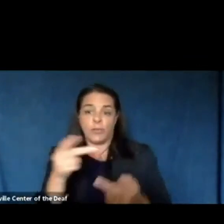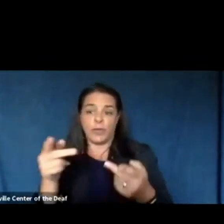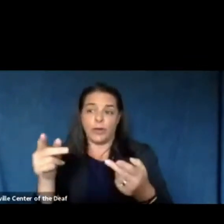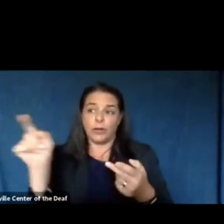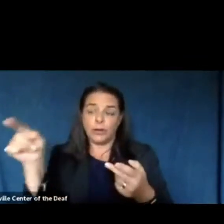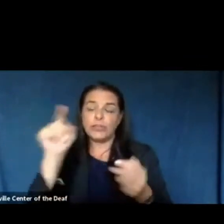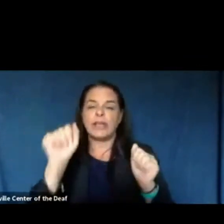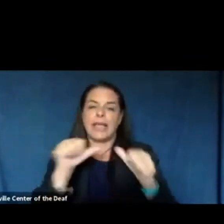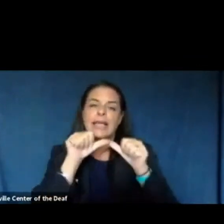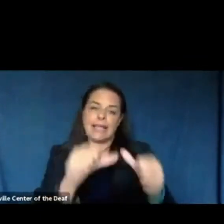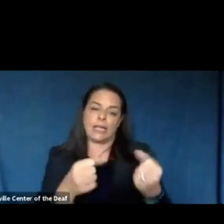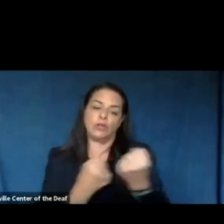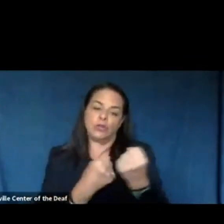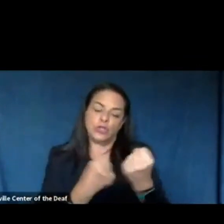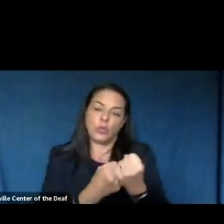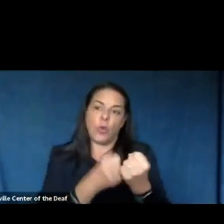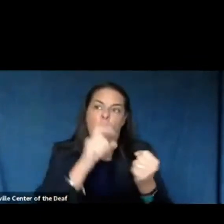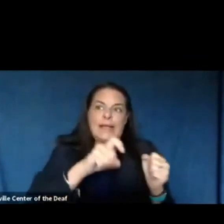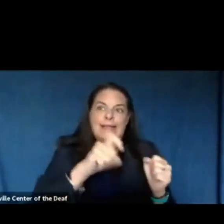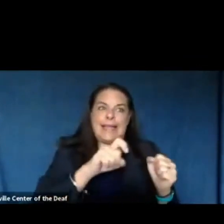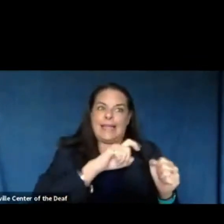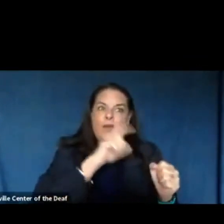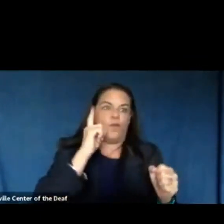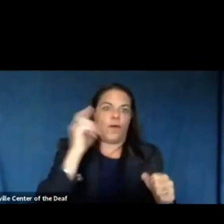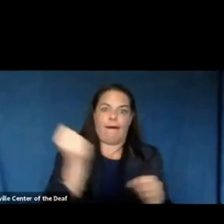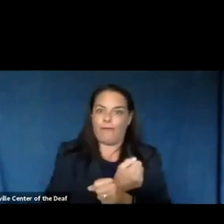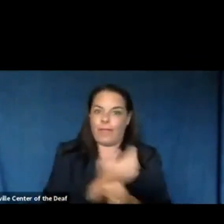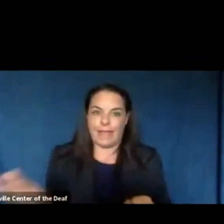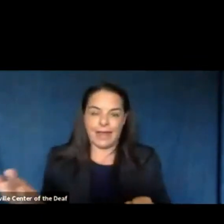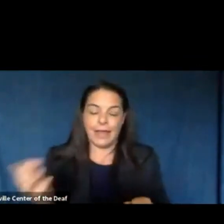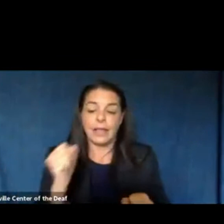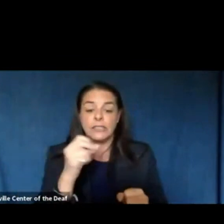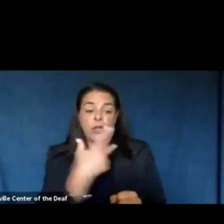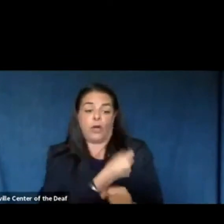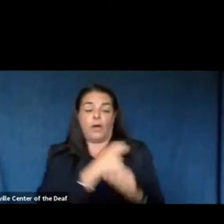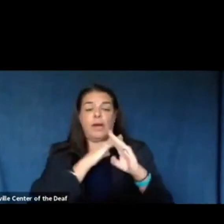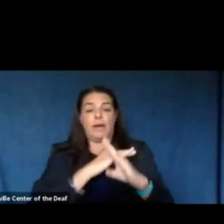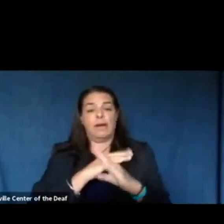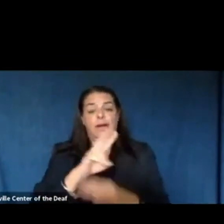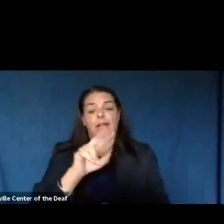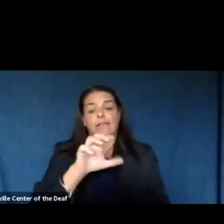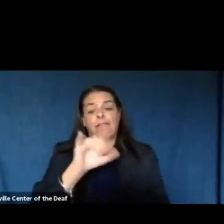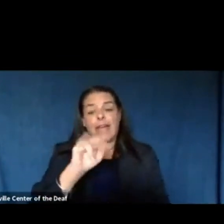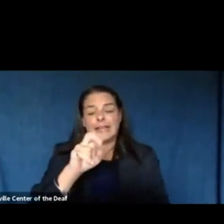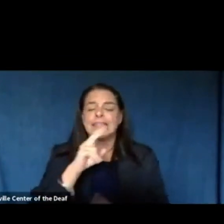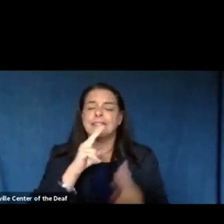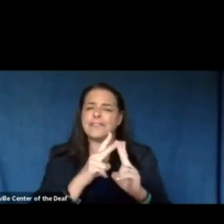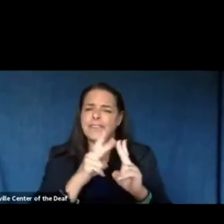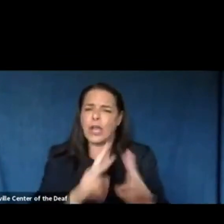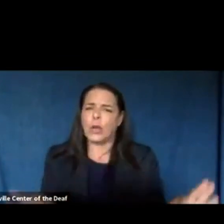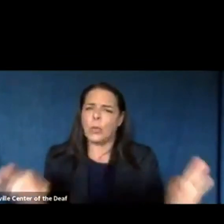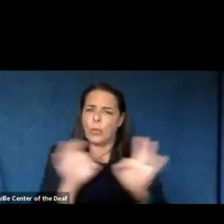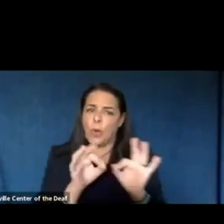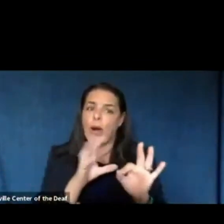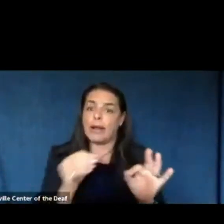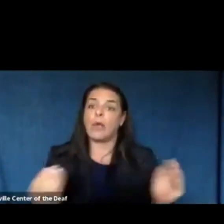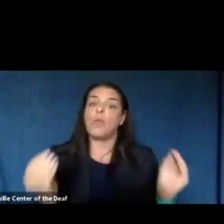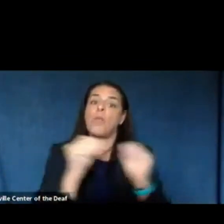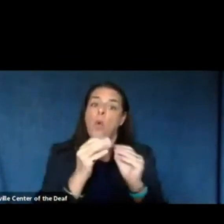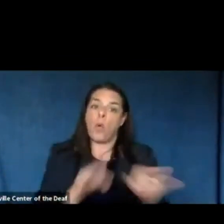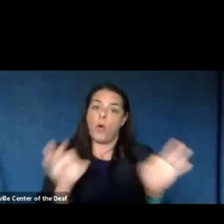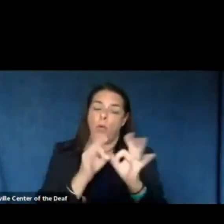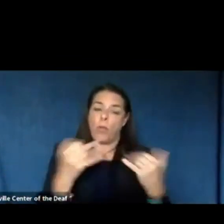to support the need across the board. So vaccines are extremely important and continue to be even more so this fall. From David